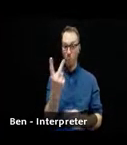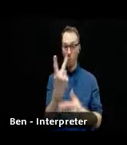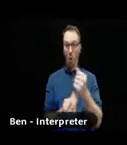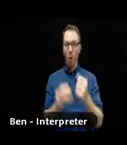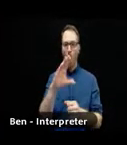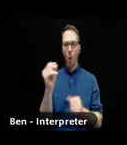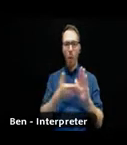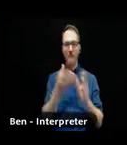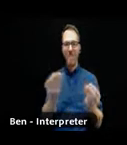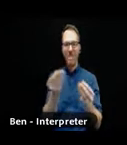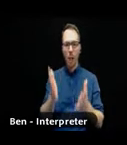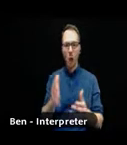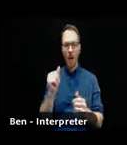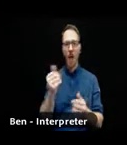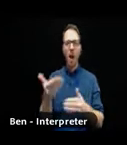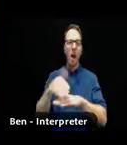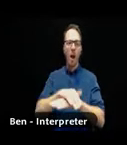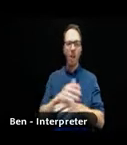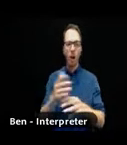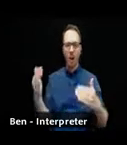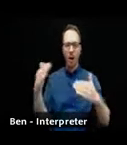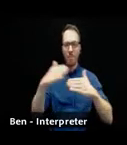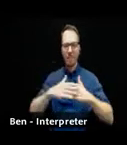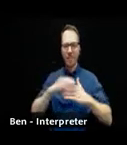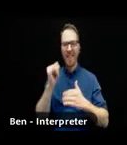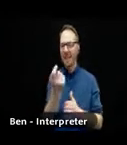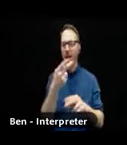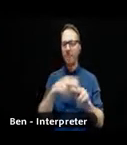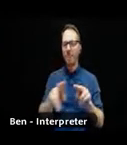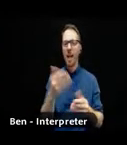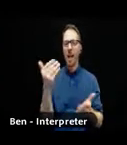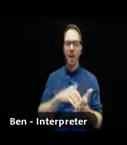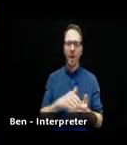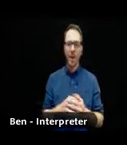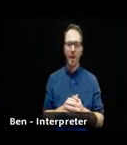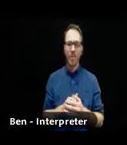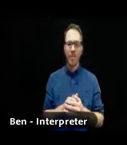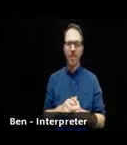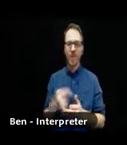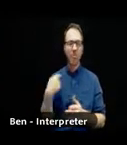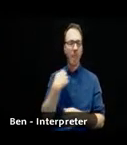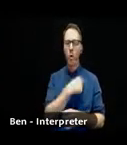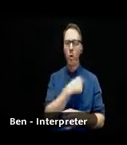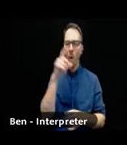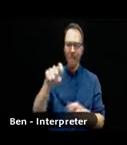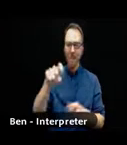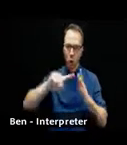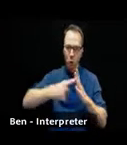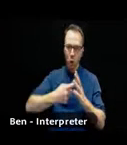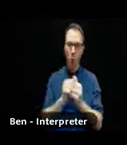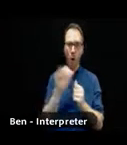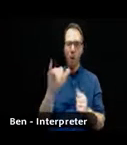sort of cover those bases. So that's a little bit about it. And again, we don't have to start with those cases.